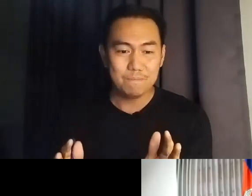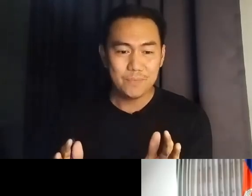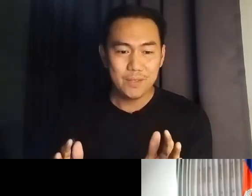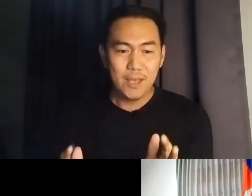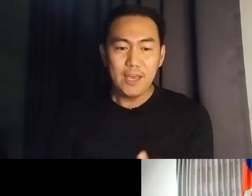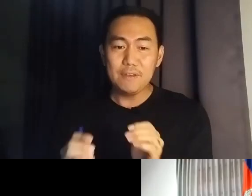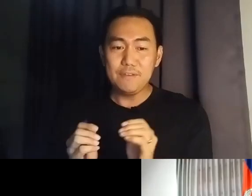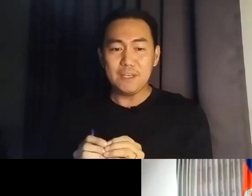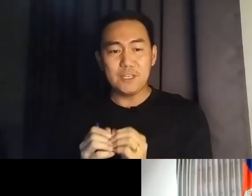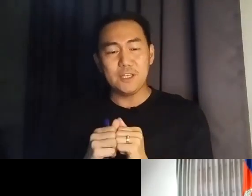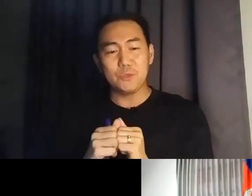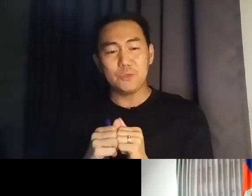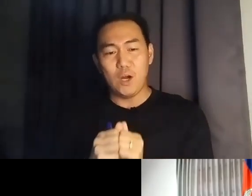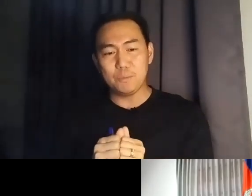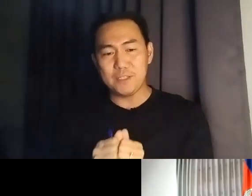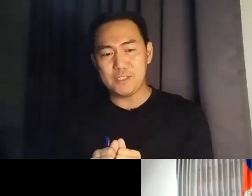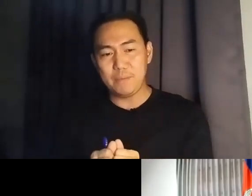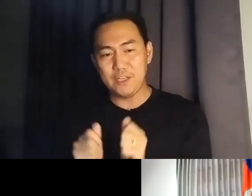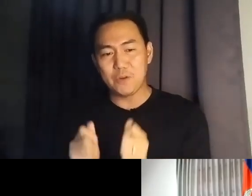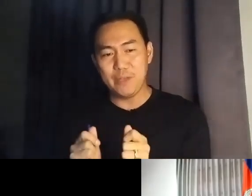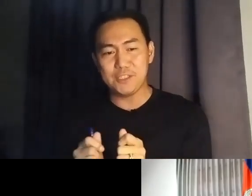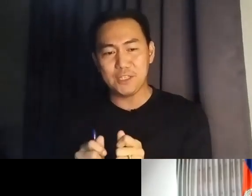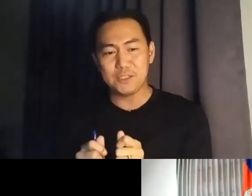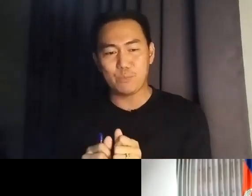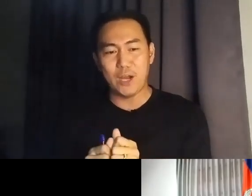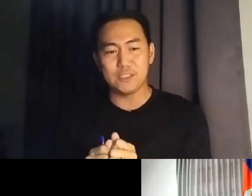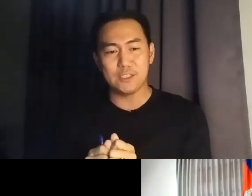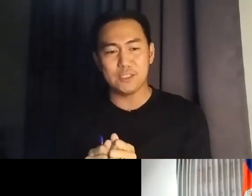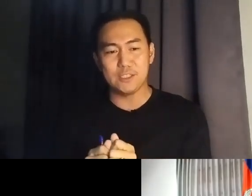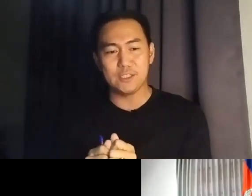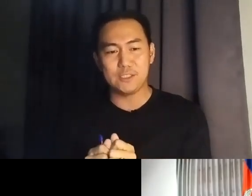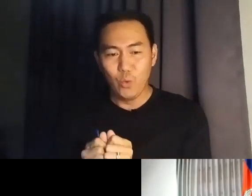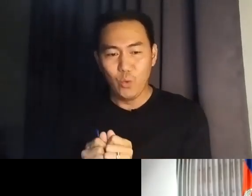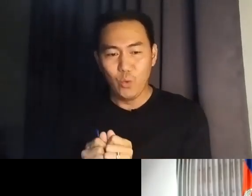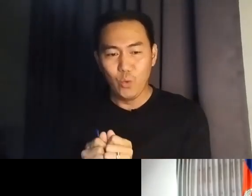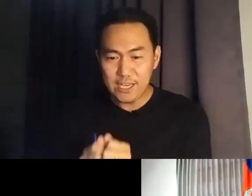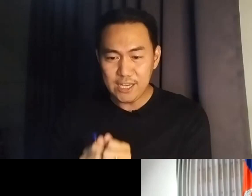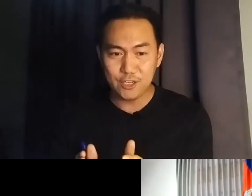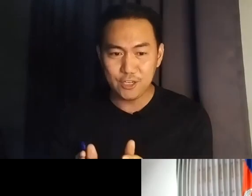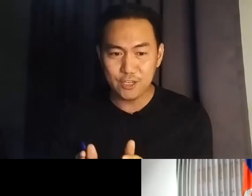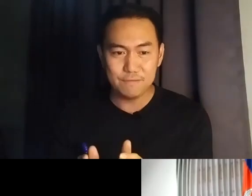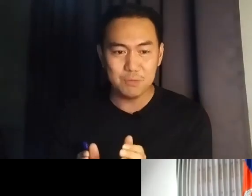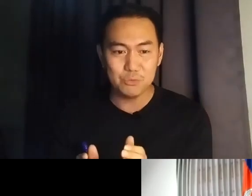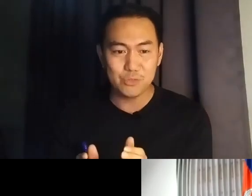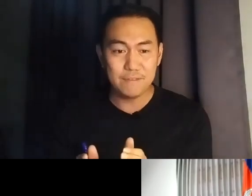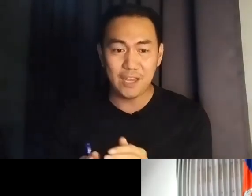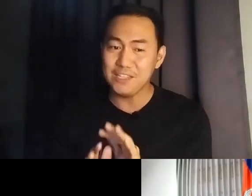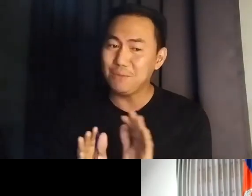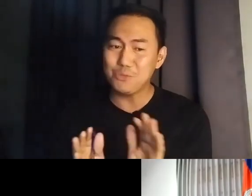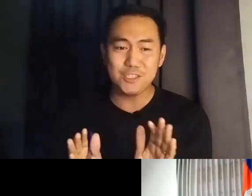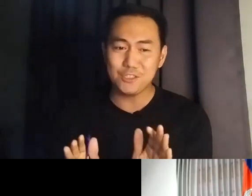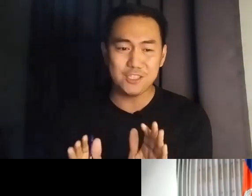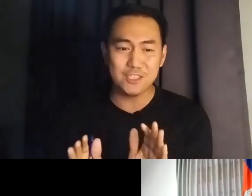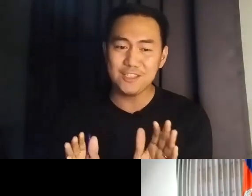that? If the victim does not want to participate in the criminal justice process, will he still be considered as a victim of trafficking? In